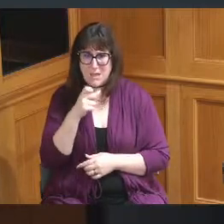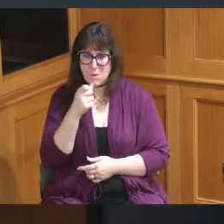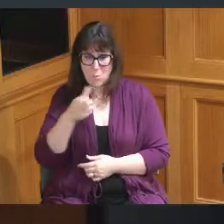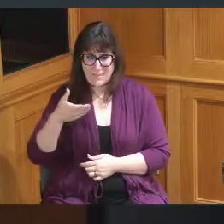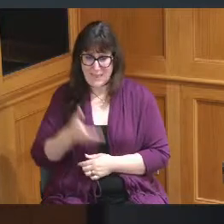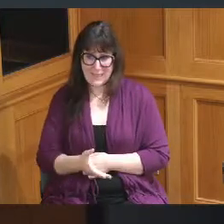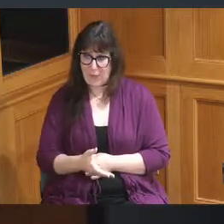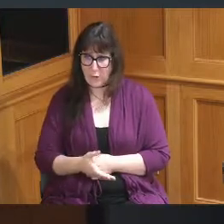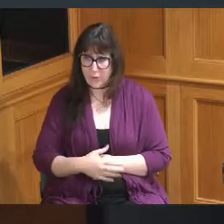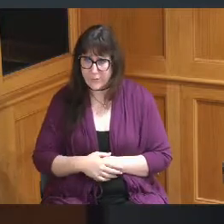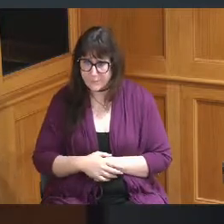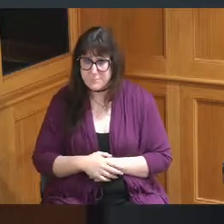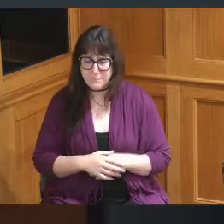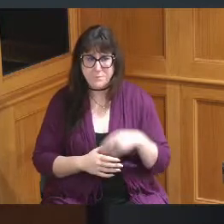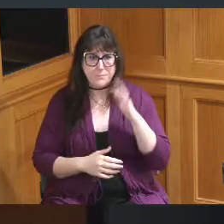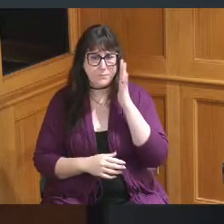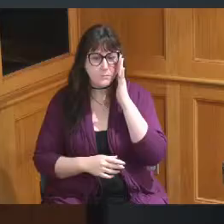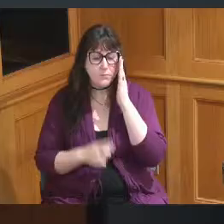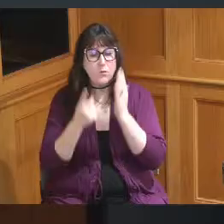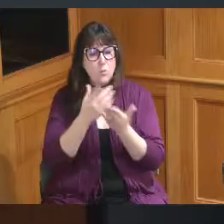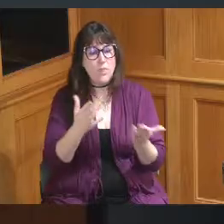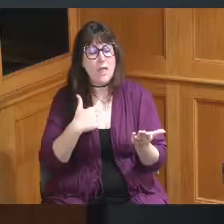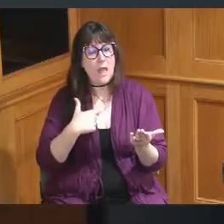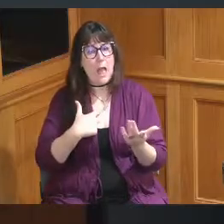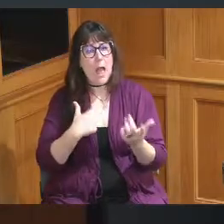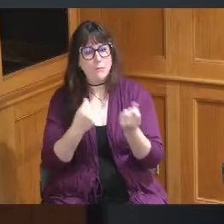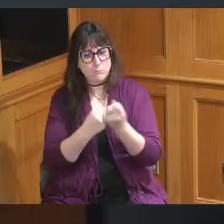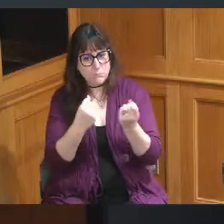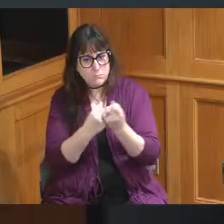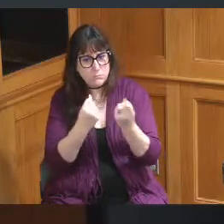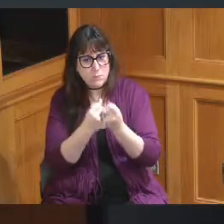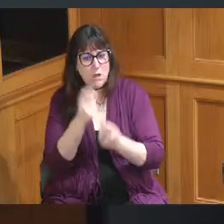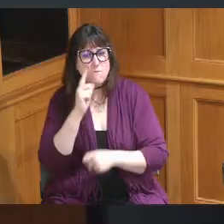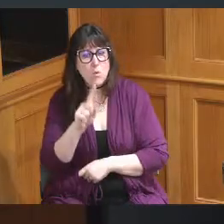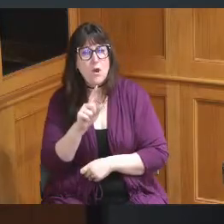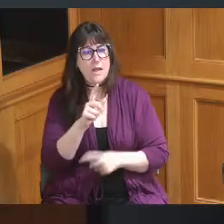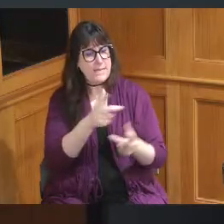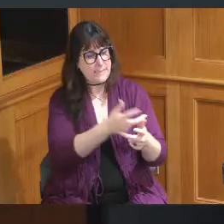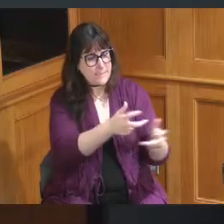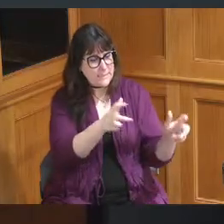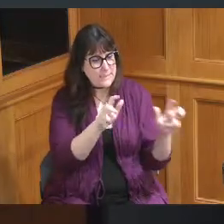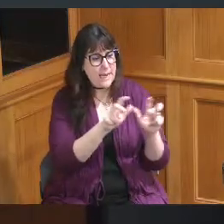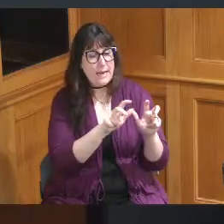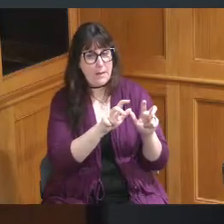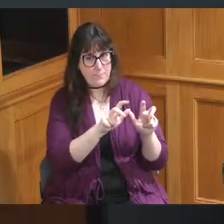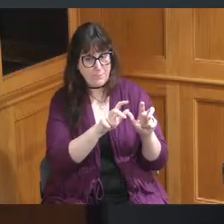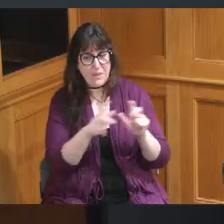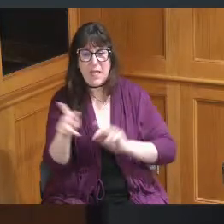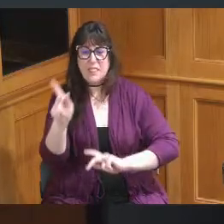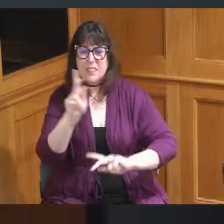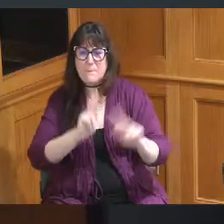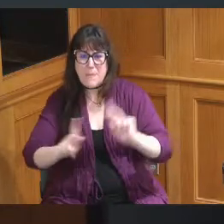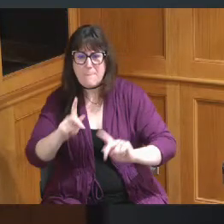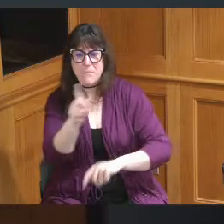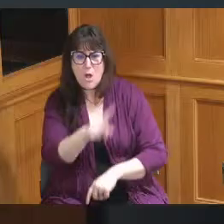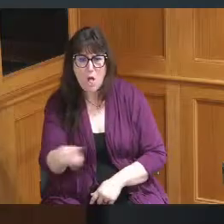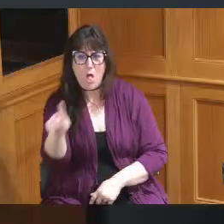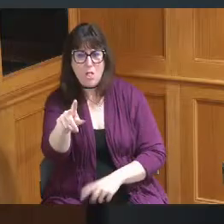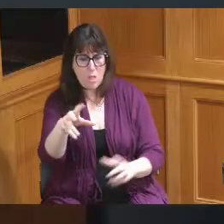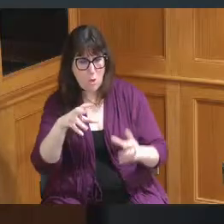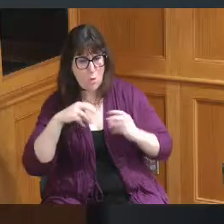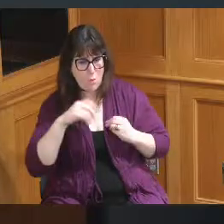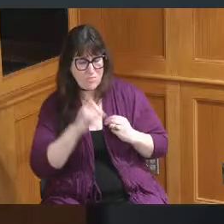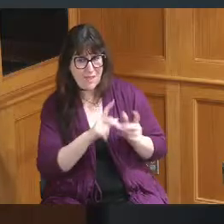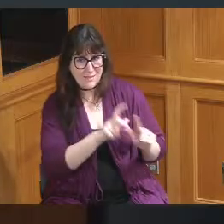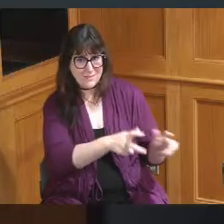all. One thing that I advocated for was at the stadium, and it was said earlier, the People's Stadium will be